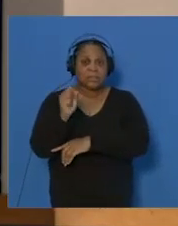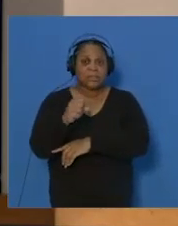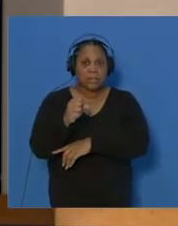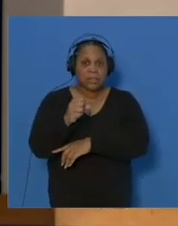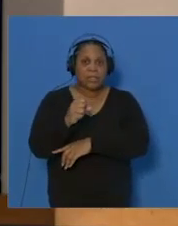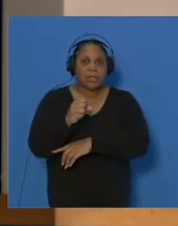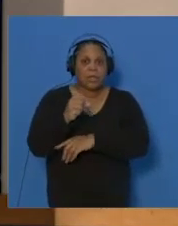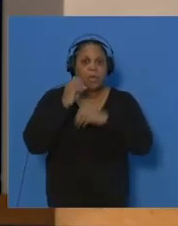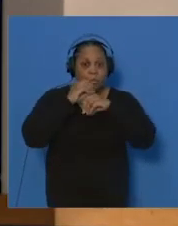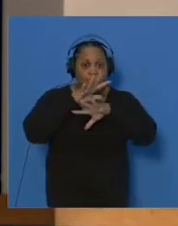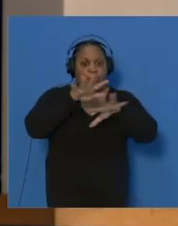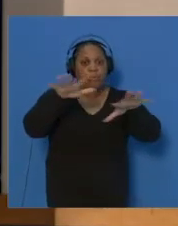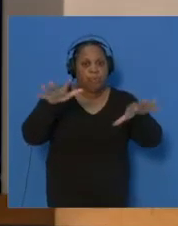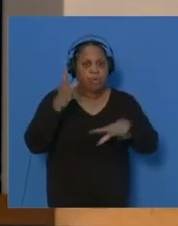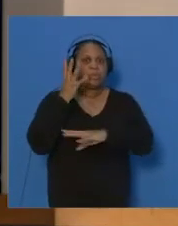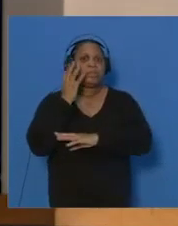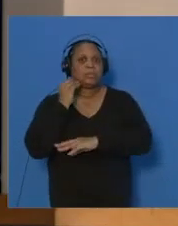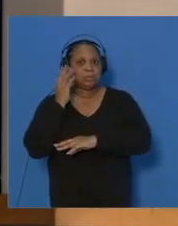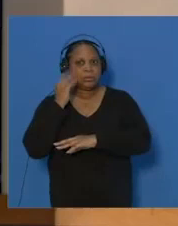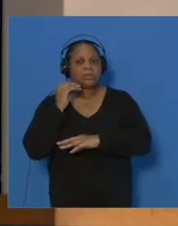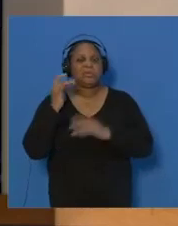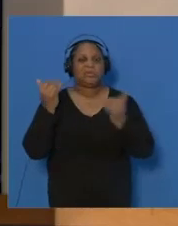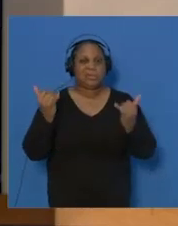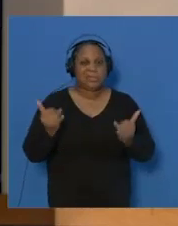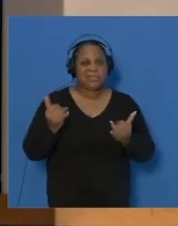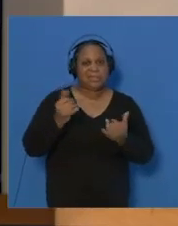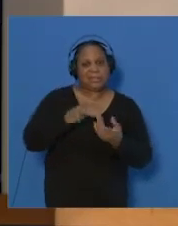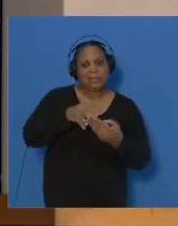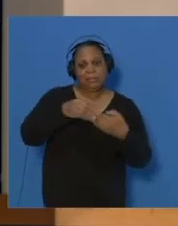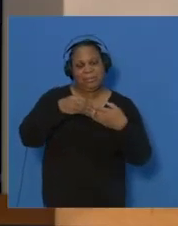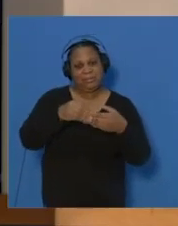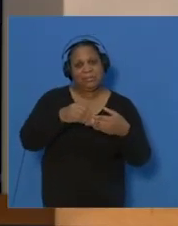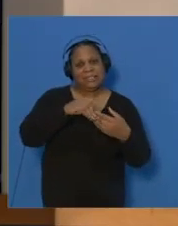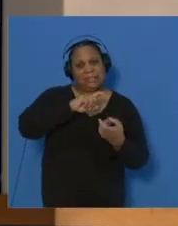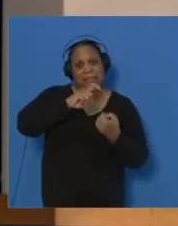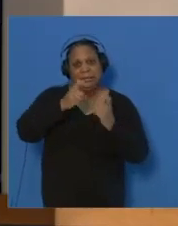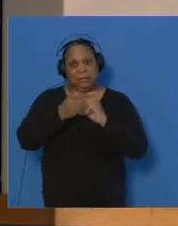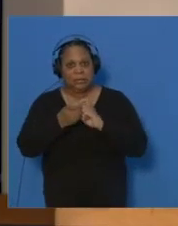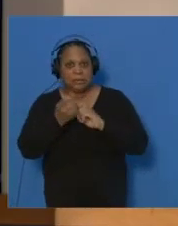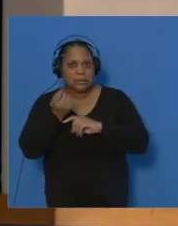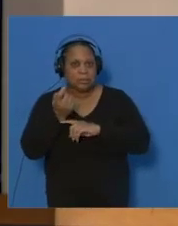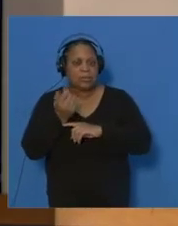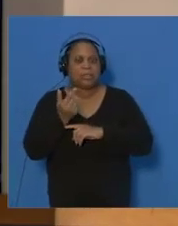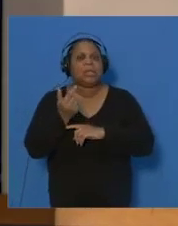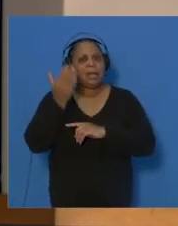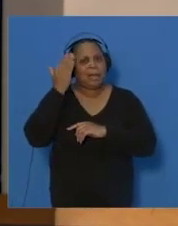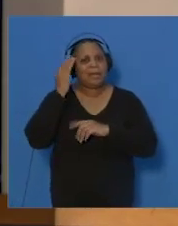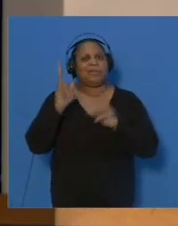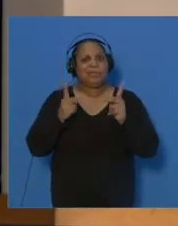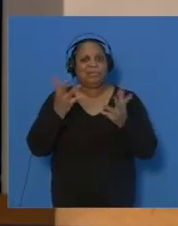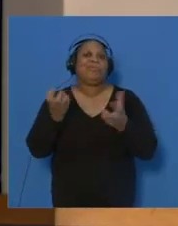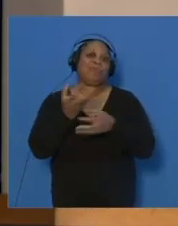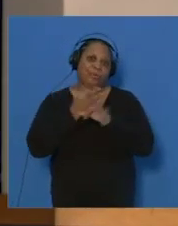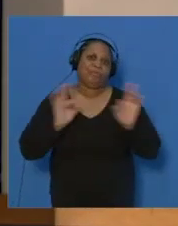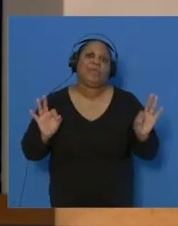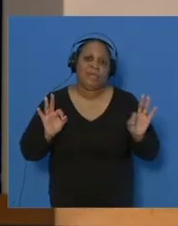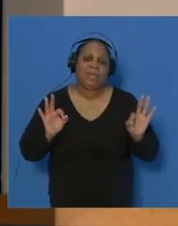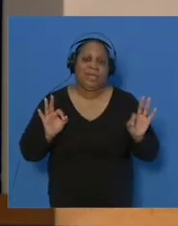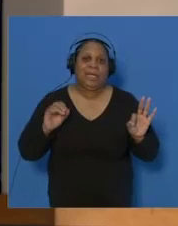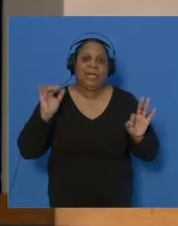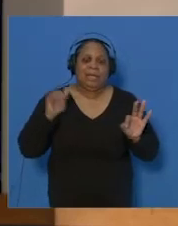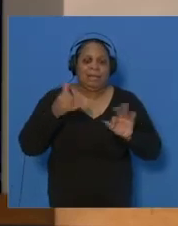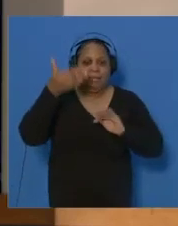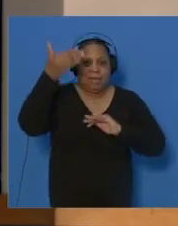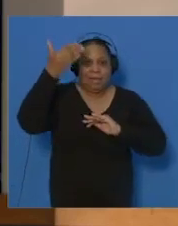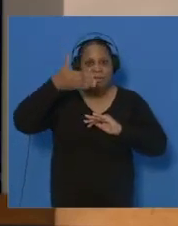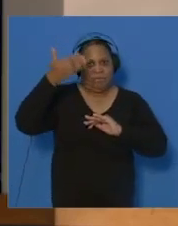through a pandemic, and we just have to test and adjust our position a bit. I do understand that there are people that would like their freedom, and that is something that is at the